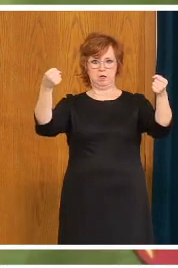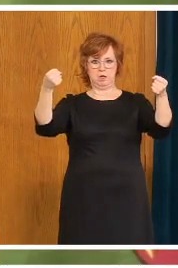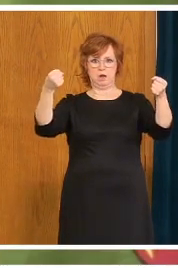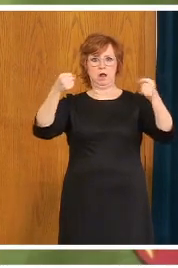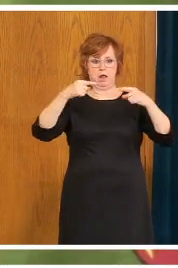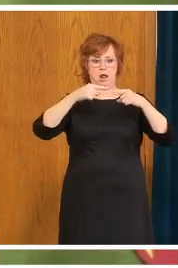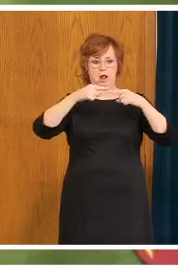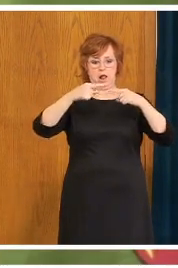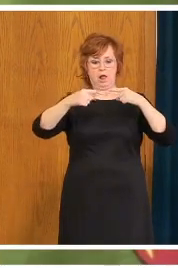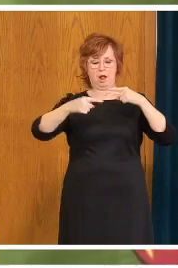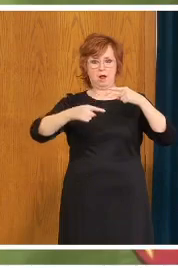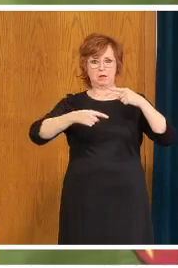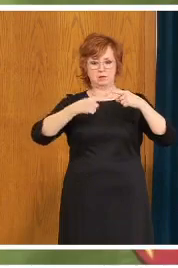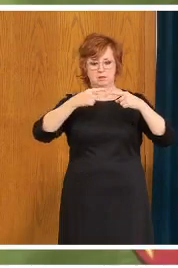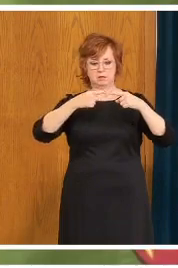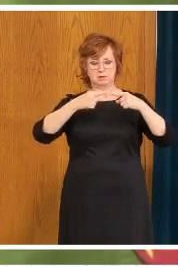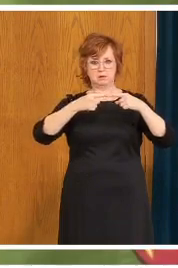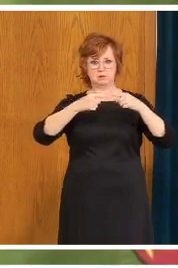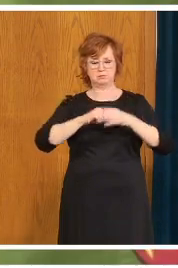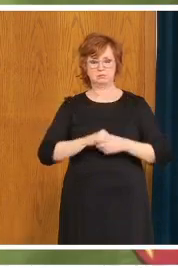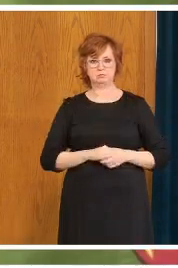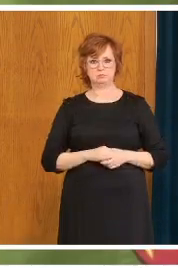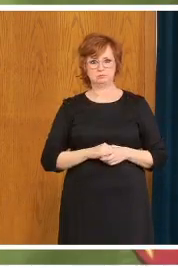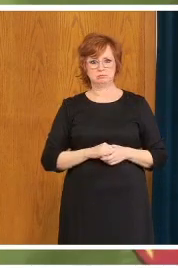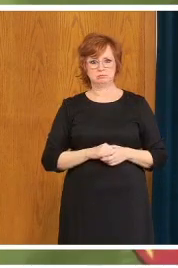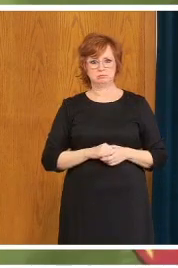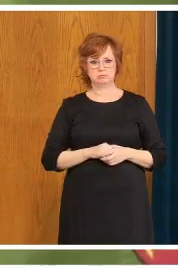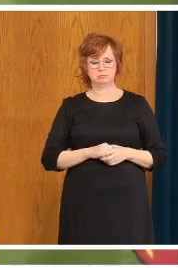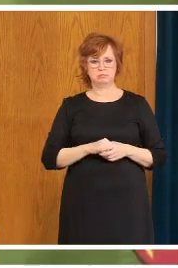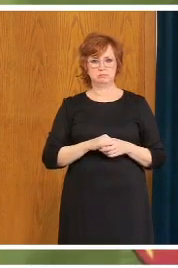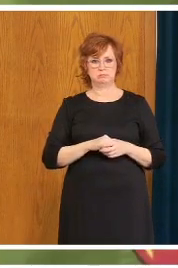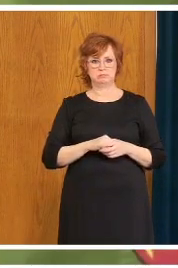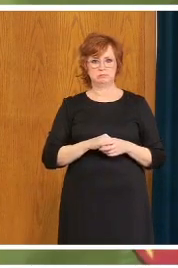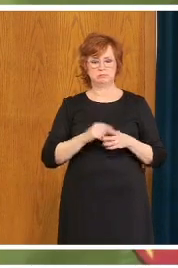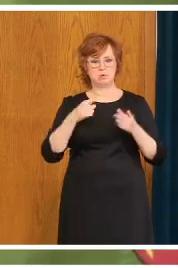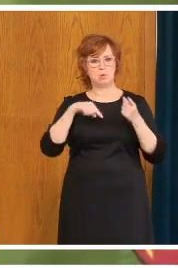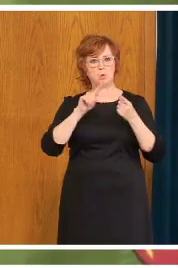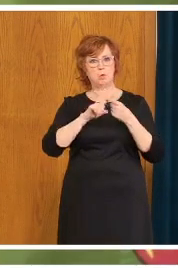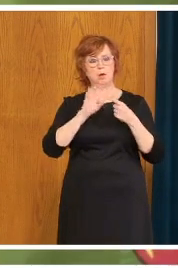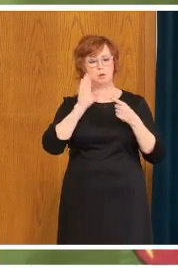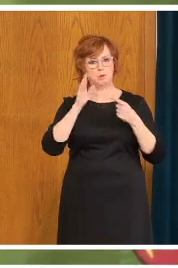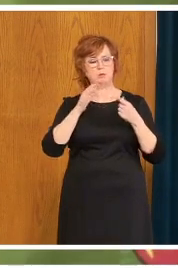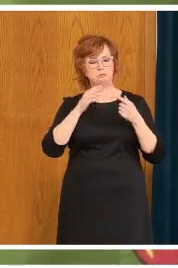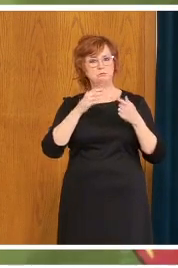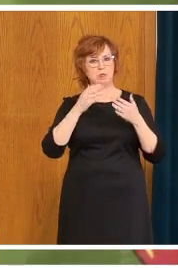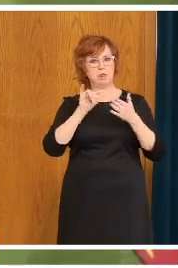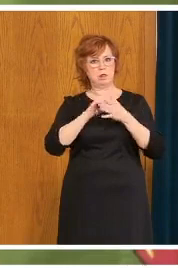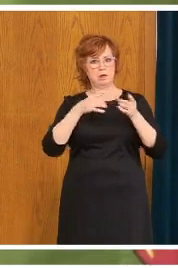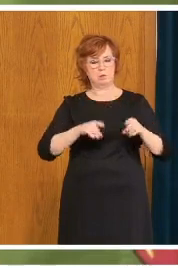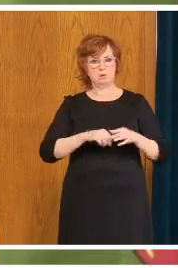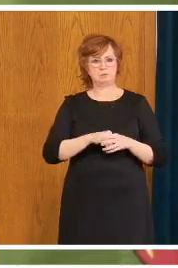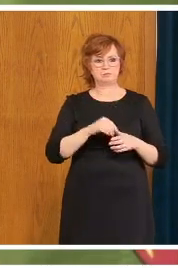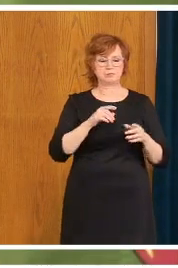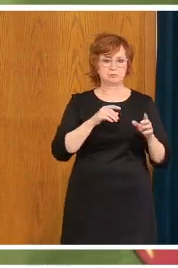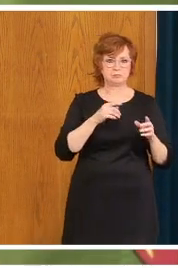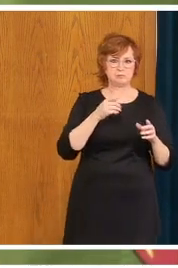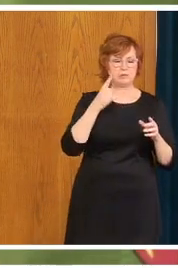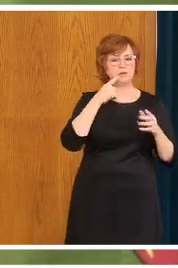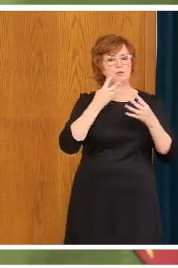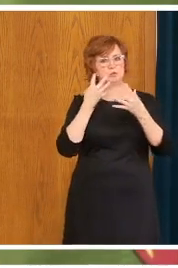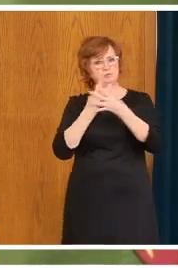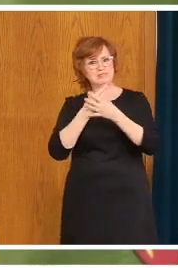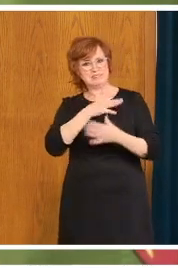priority vaccinations given to correctional staff. Yeah, right now as I've identified, we have a very robust